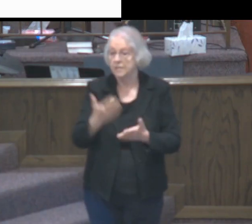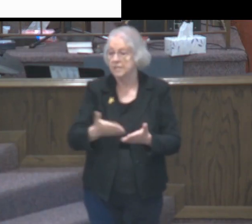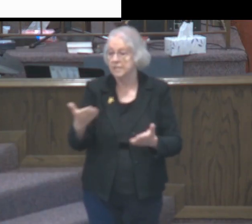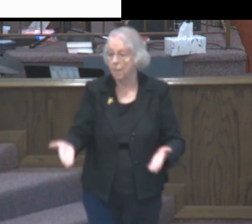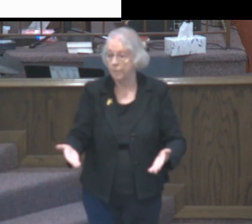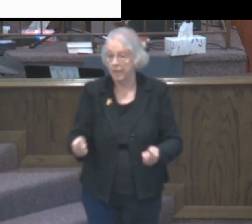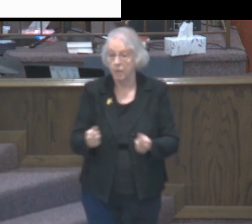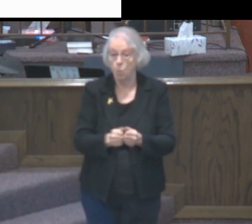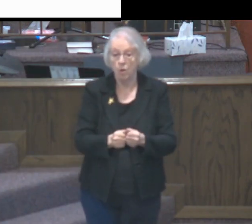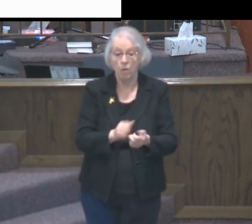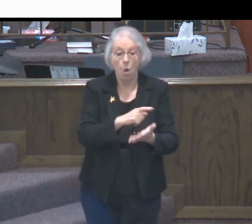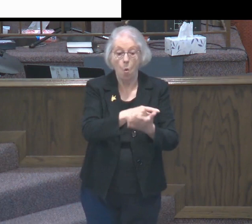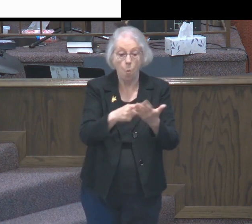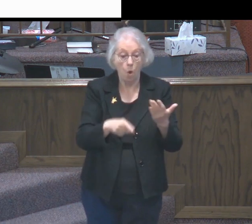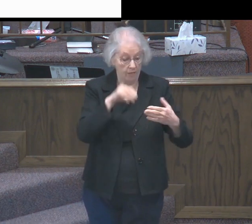I do